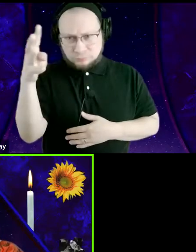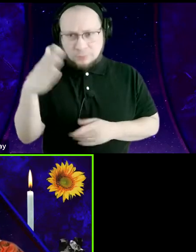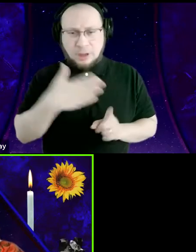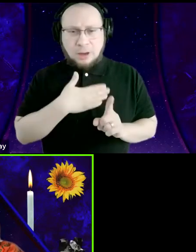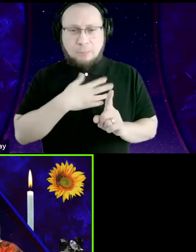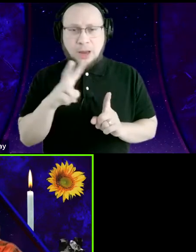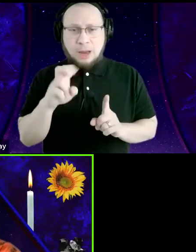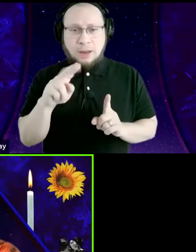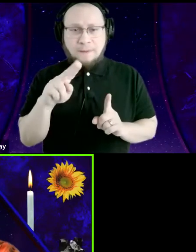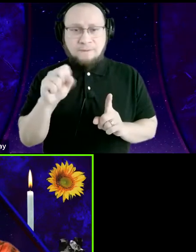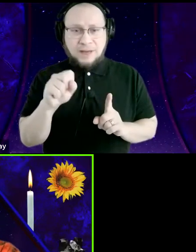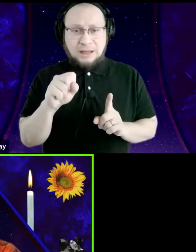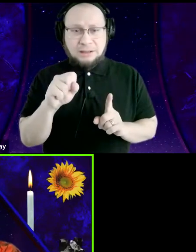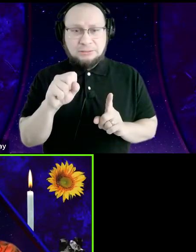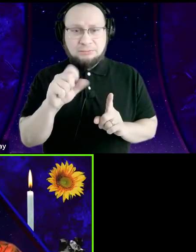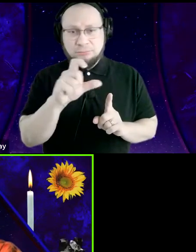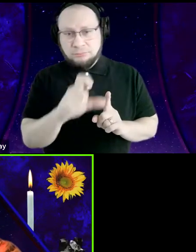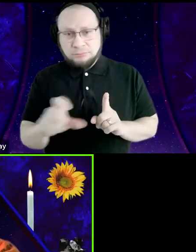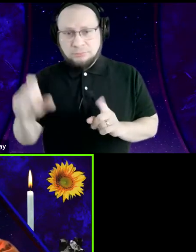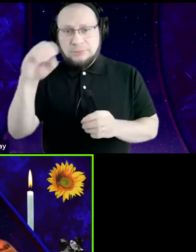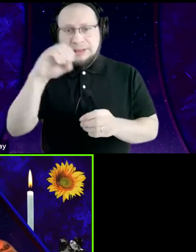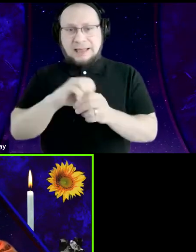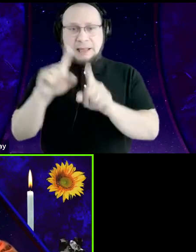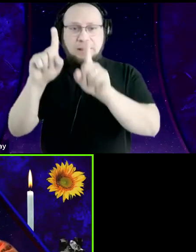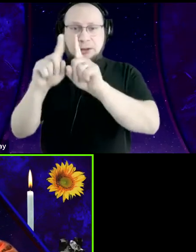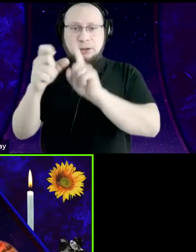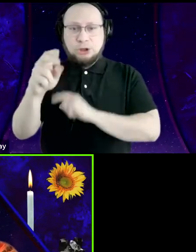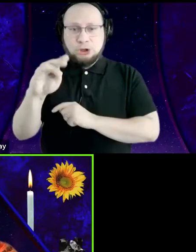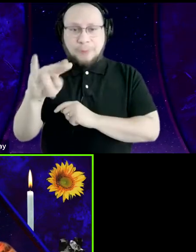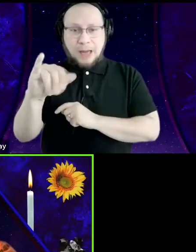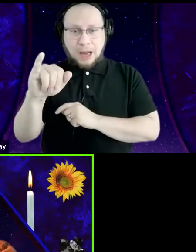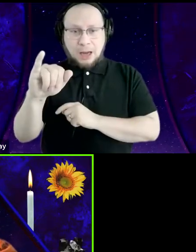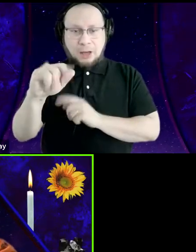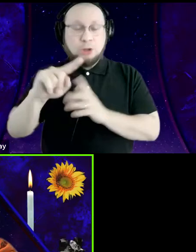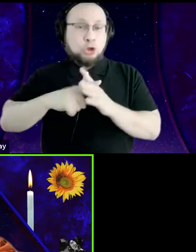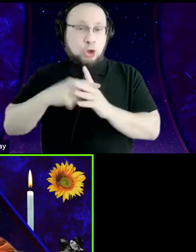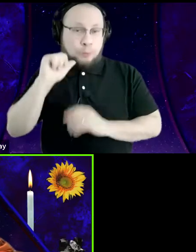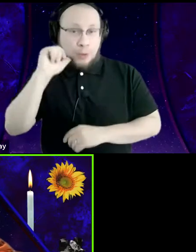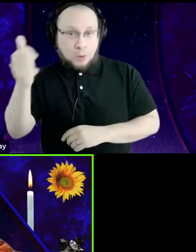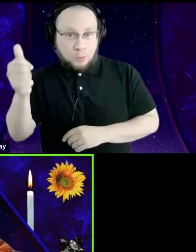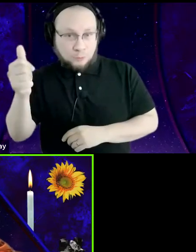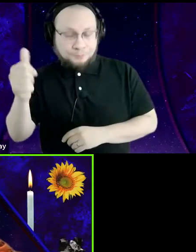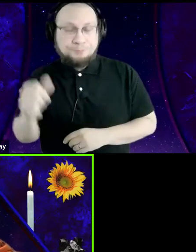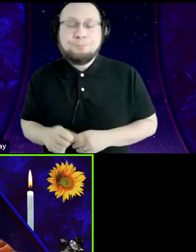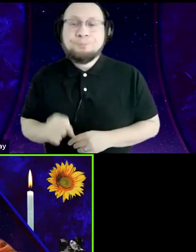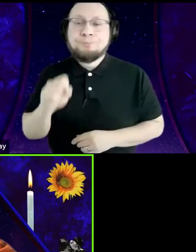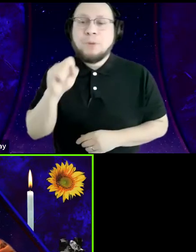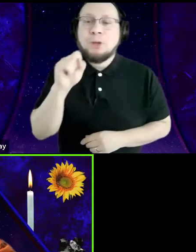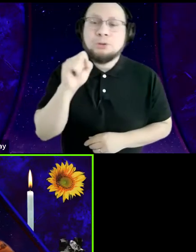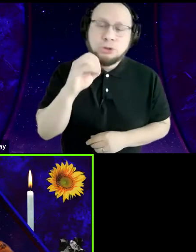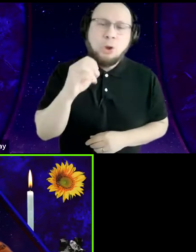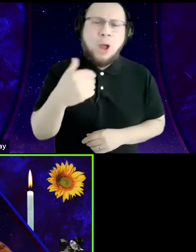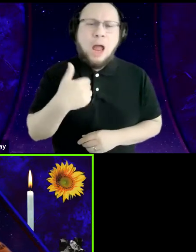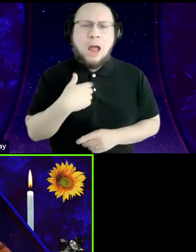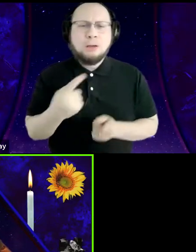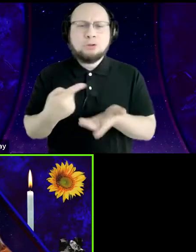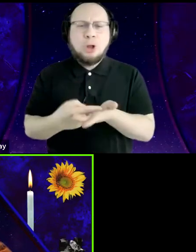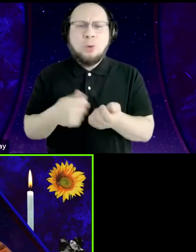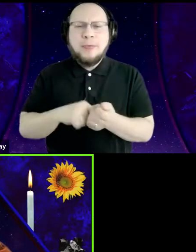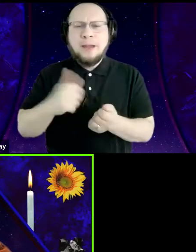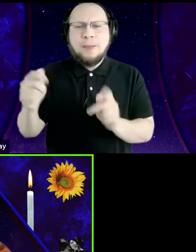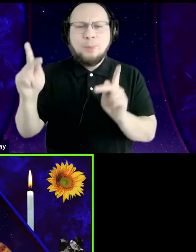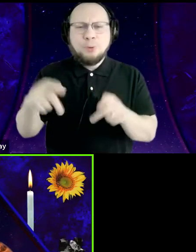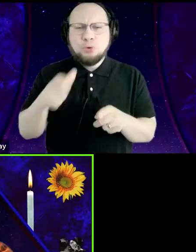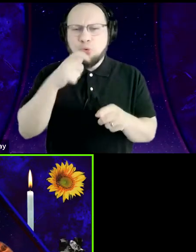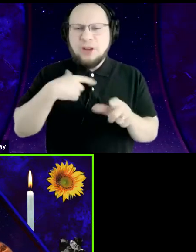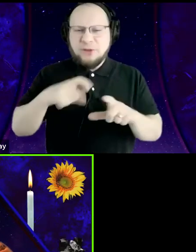Gemini. It's about to be Gemini season. And tomorrow. So this tarologist that I follow, I think got a reading from a while